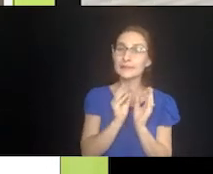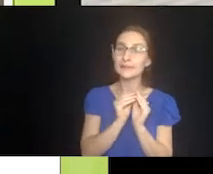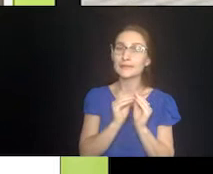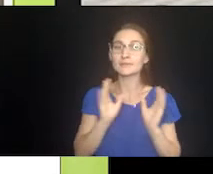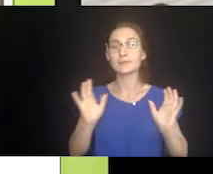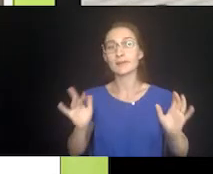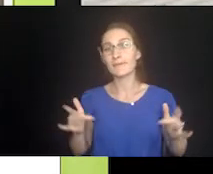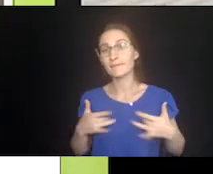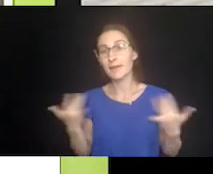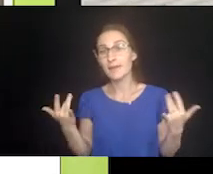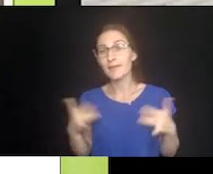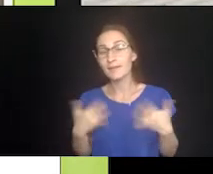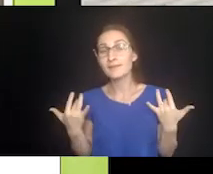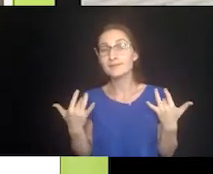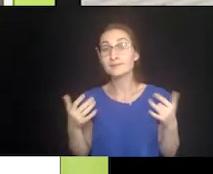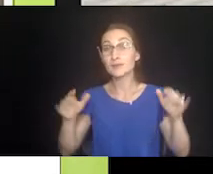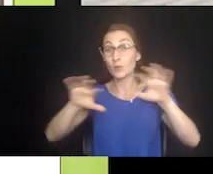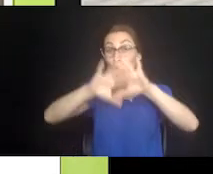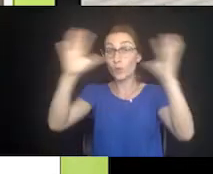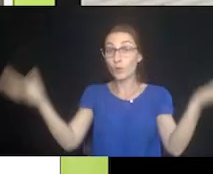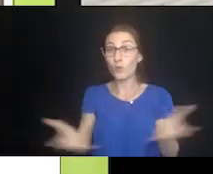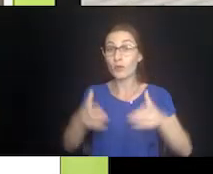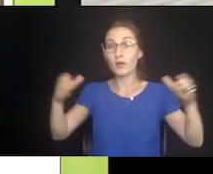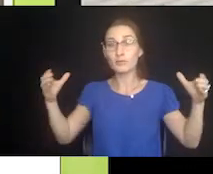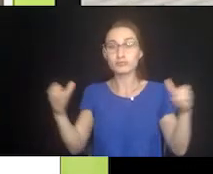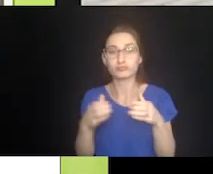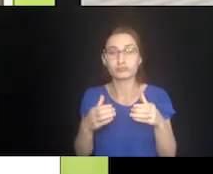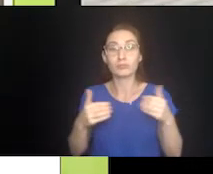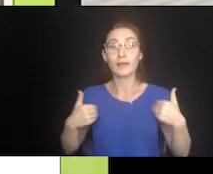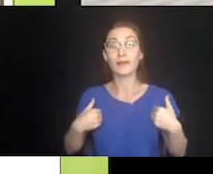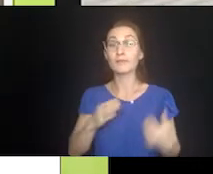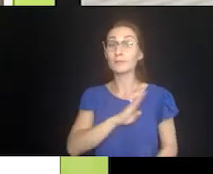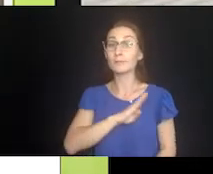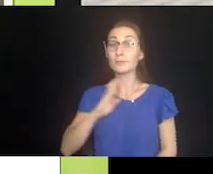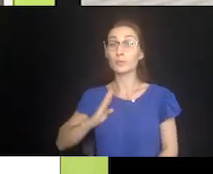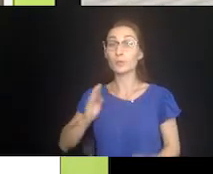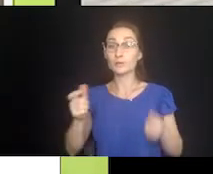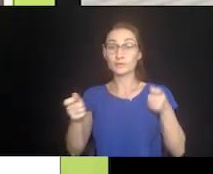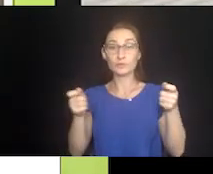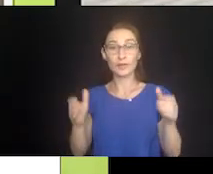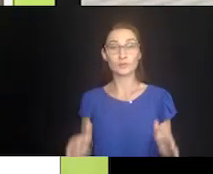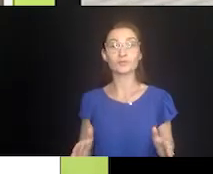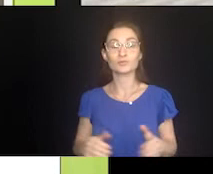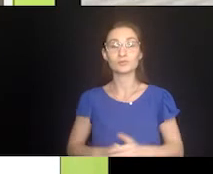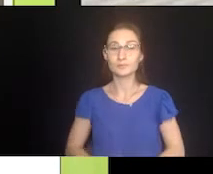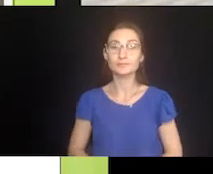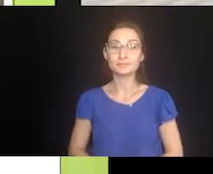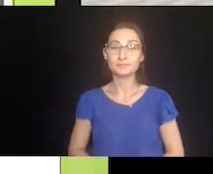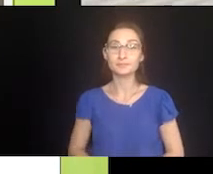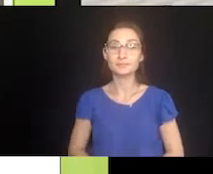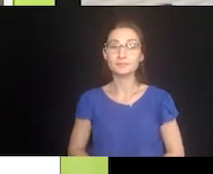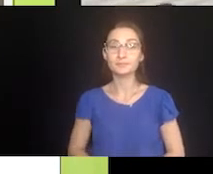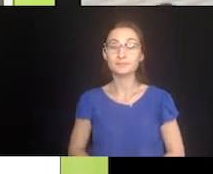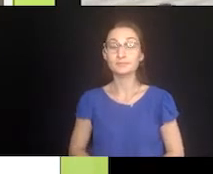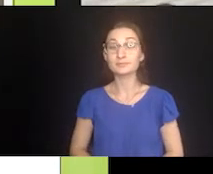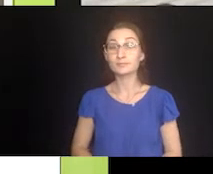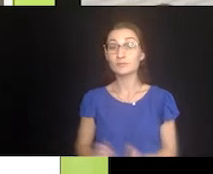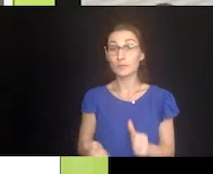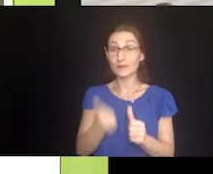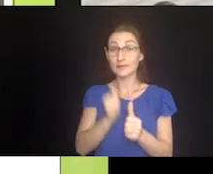its own local meetings and events. And as a whole, we come together and have a board of